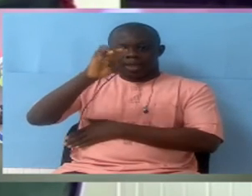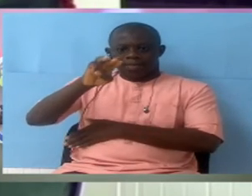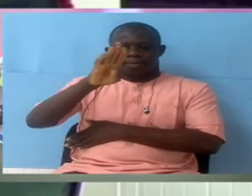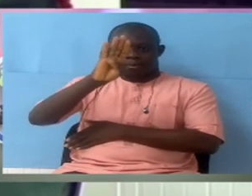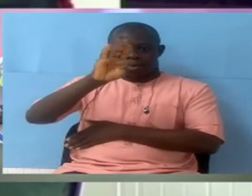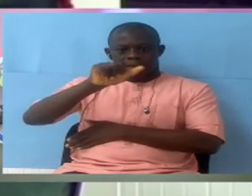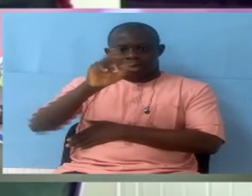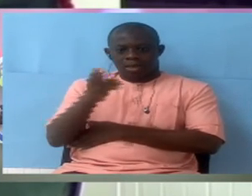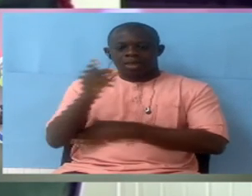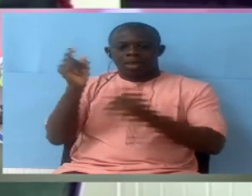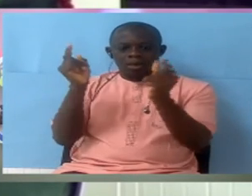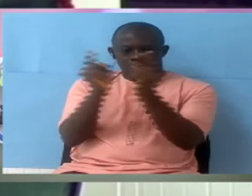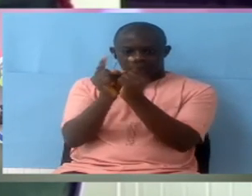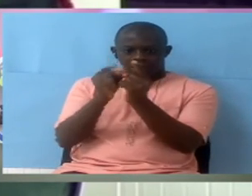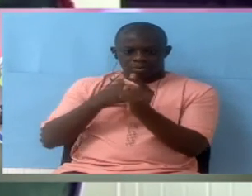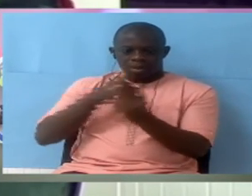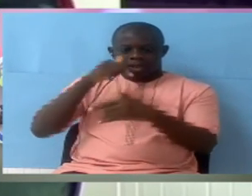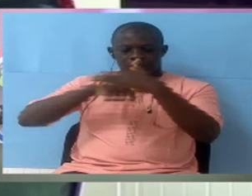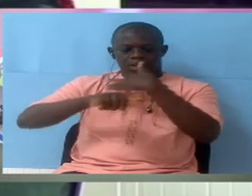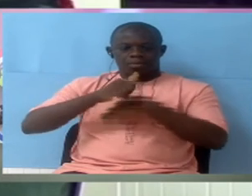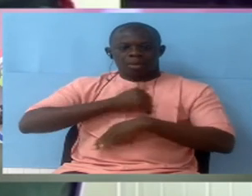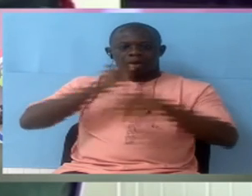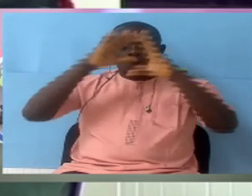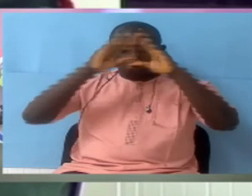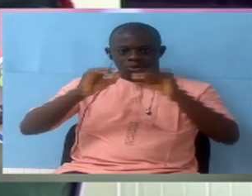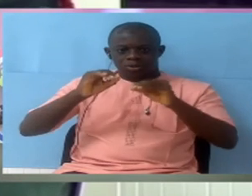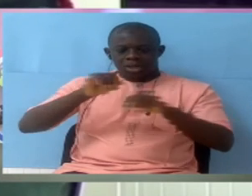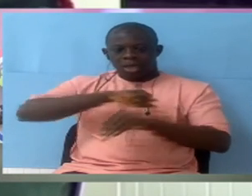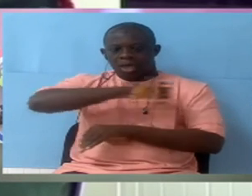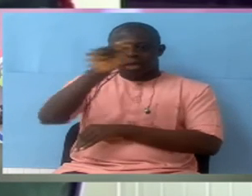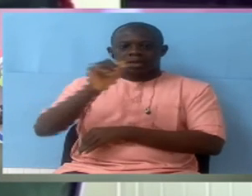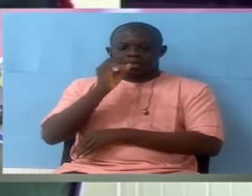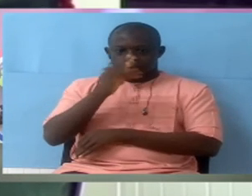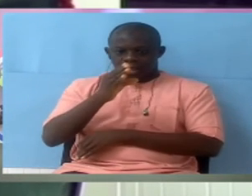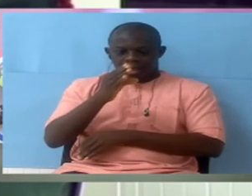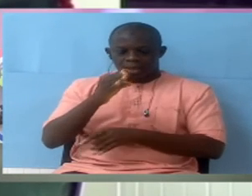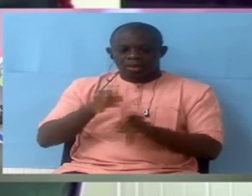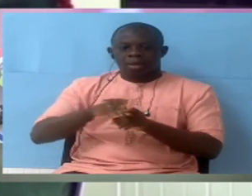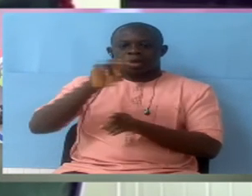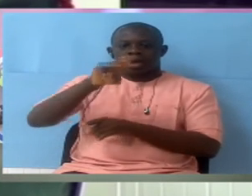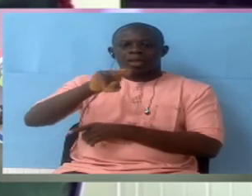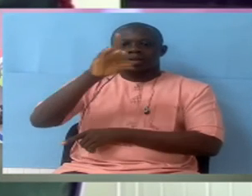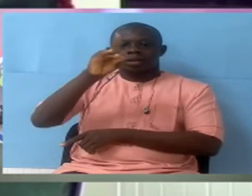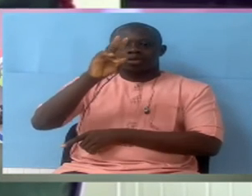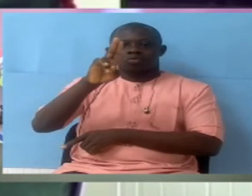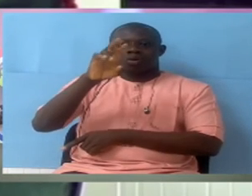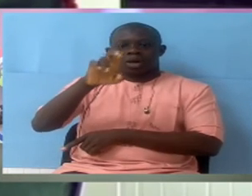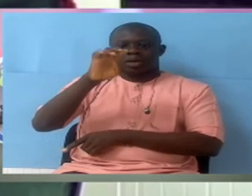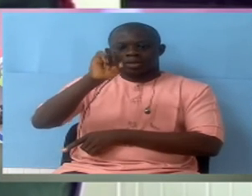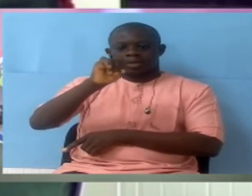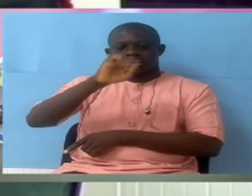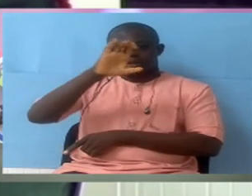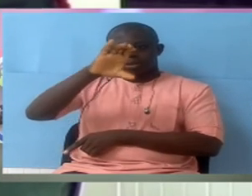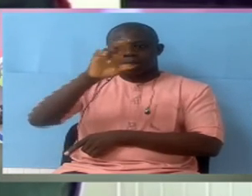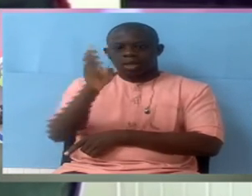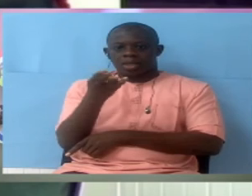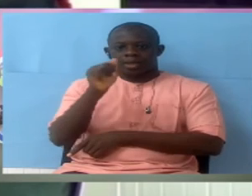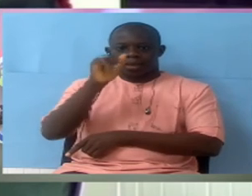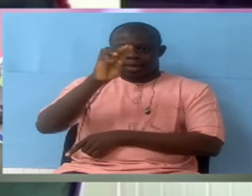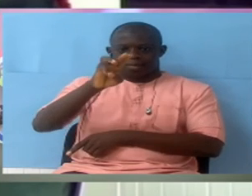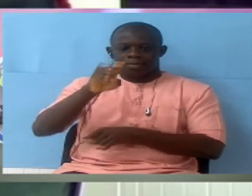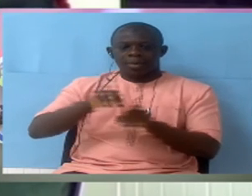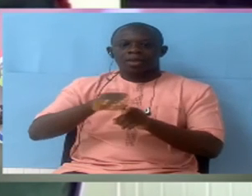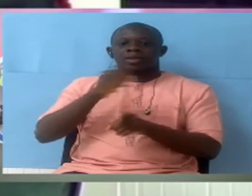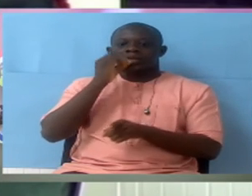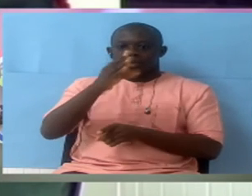office. RSM Ba ñëw suma office. And said that Ndour Cham, the CDS, said I should go to his residence. Mune Ndour